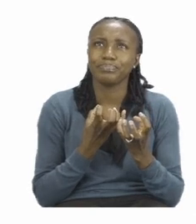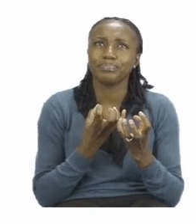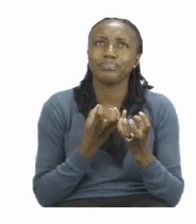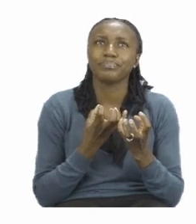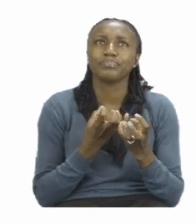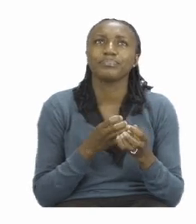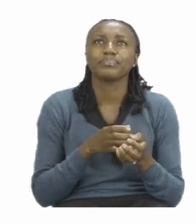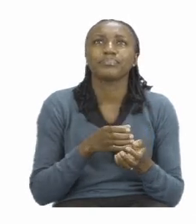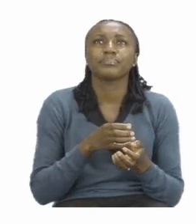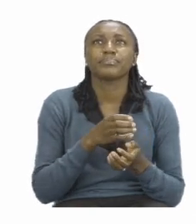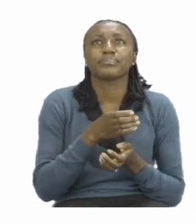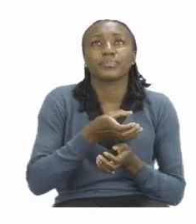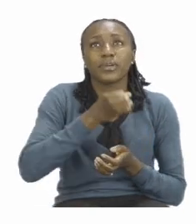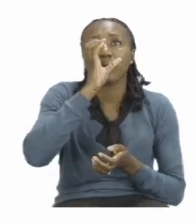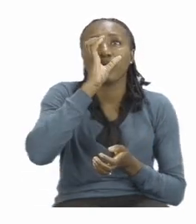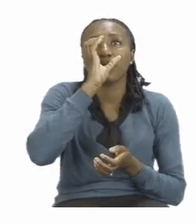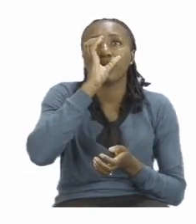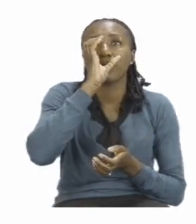drink,